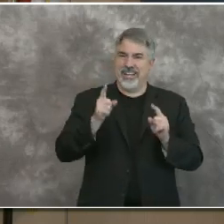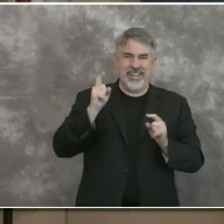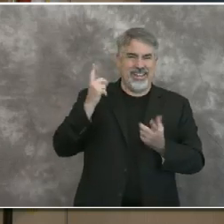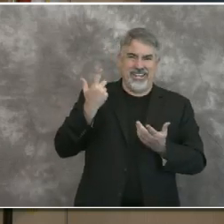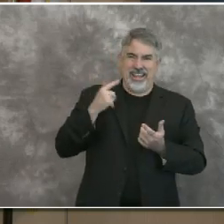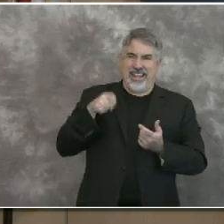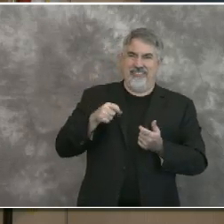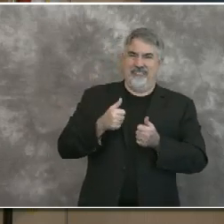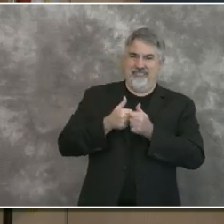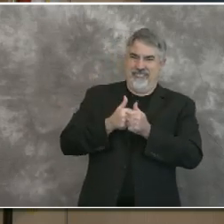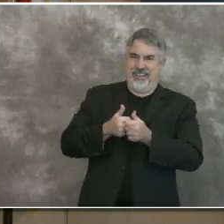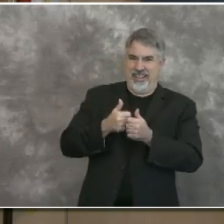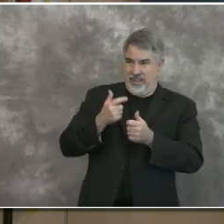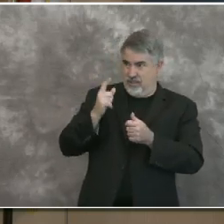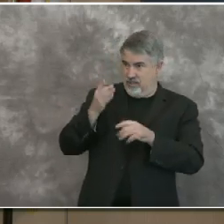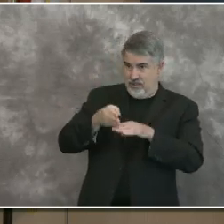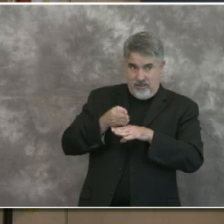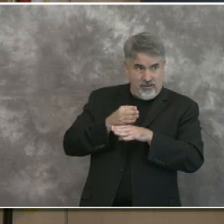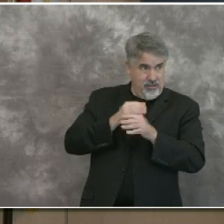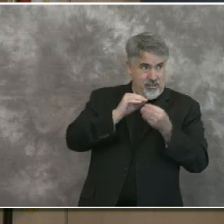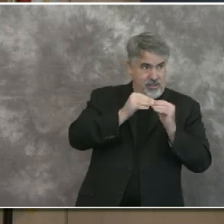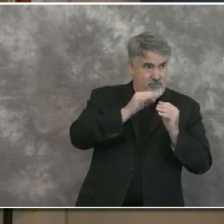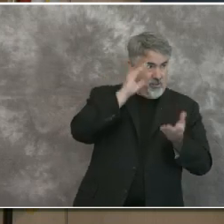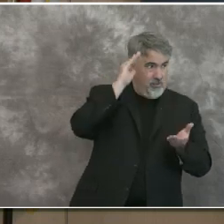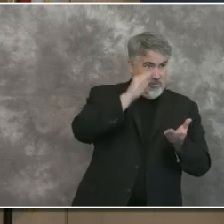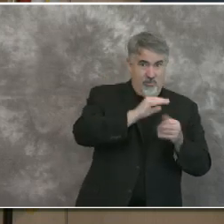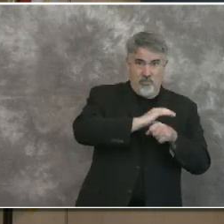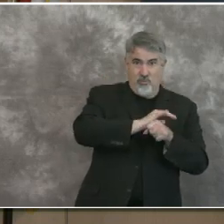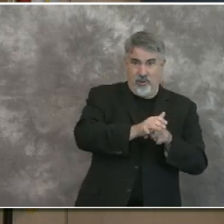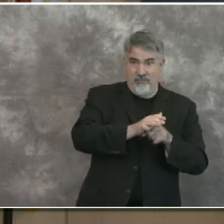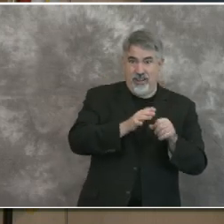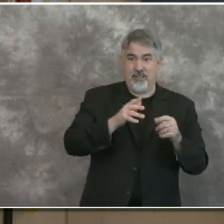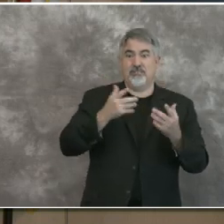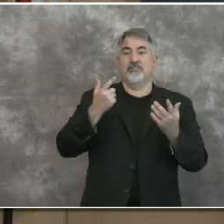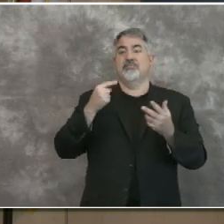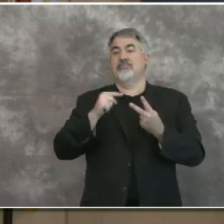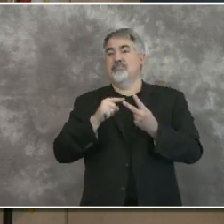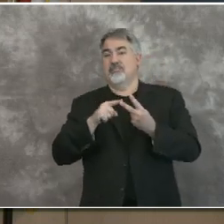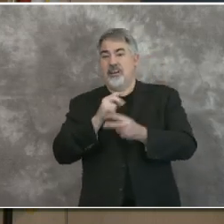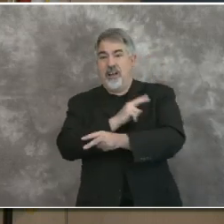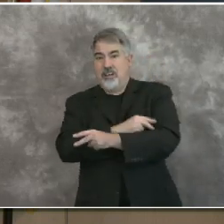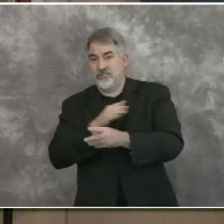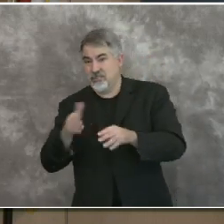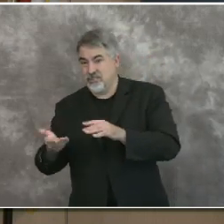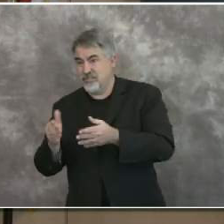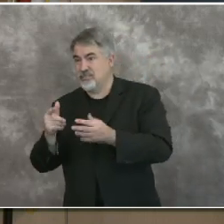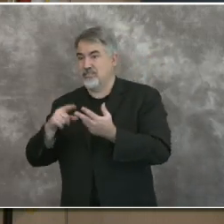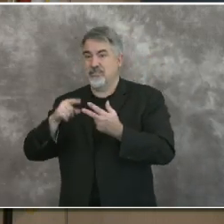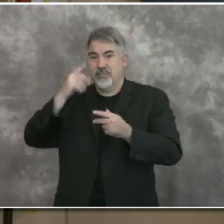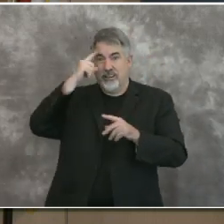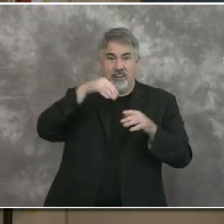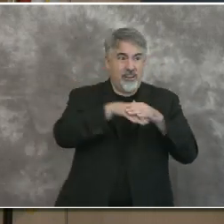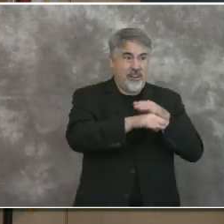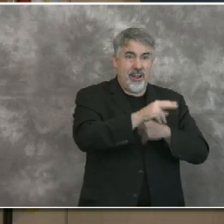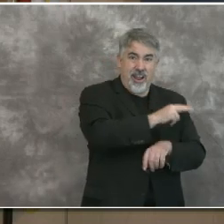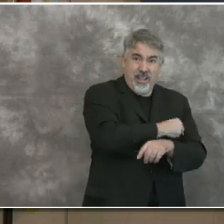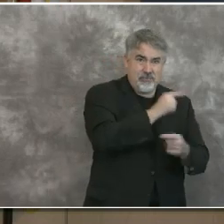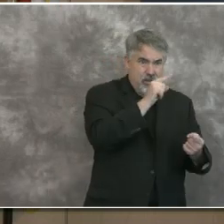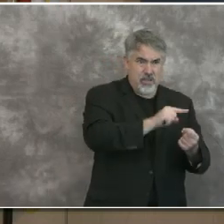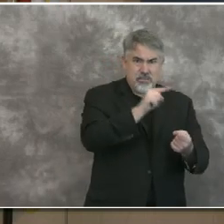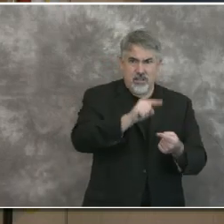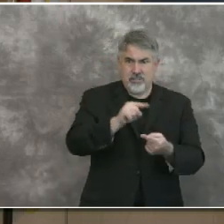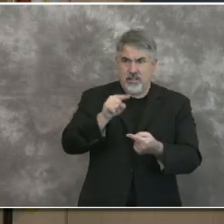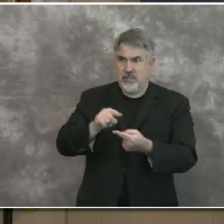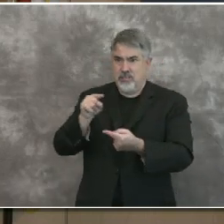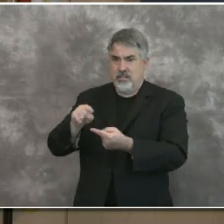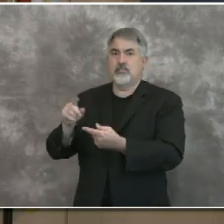continued progress in the metrics, in the cases, in the hospitalizations, and the symptoms, in each of those things. And we have to continue to follow the guidance